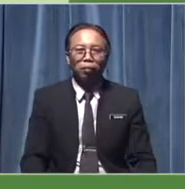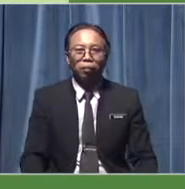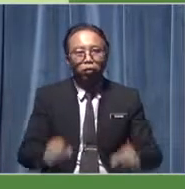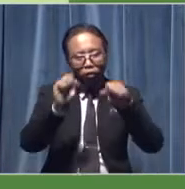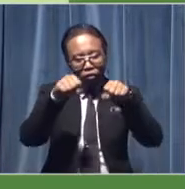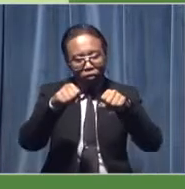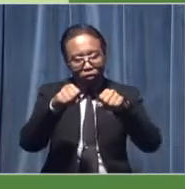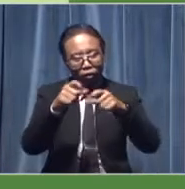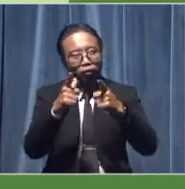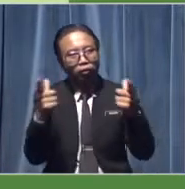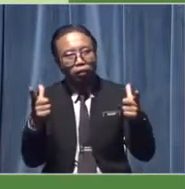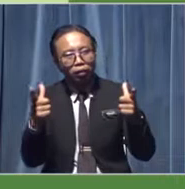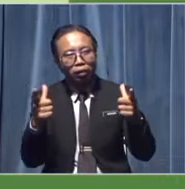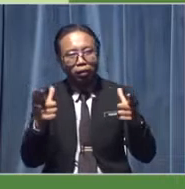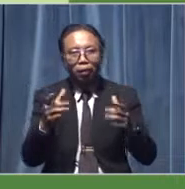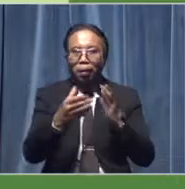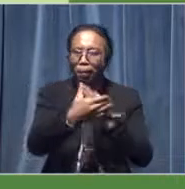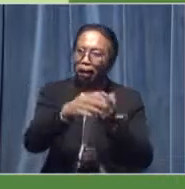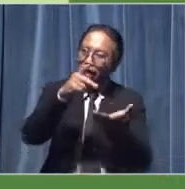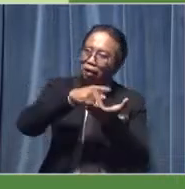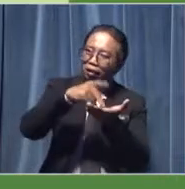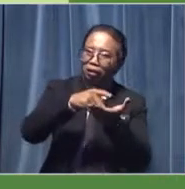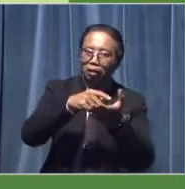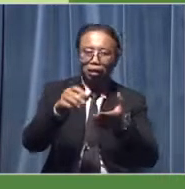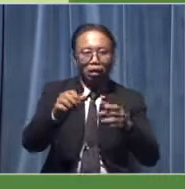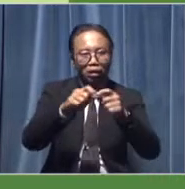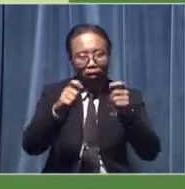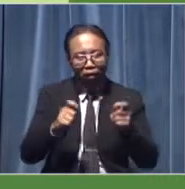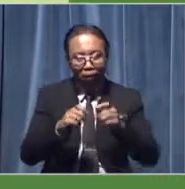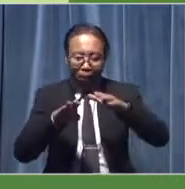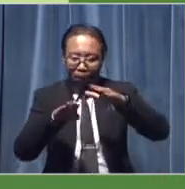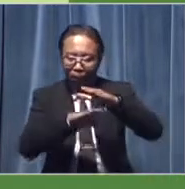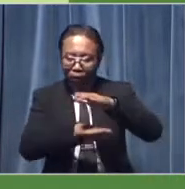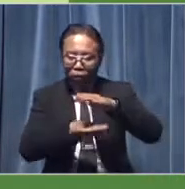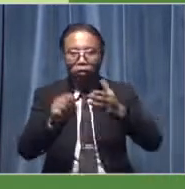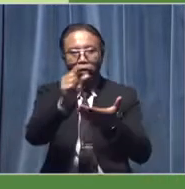calculating the area below the graph